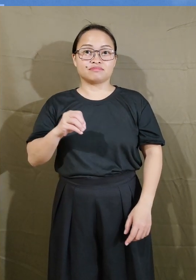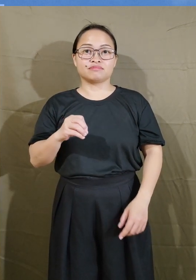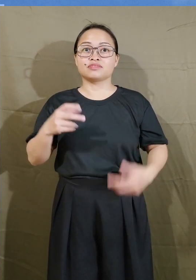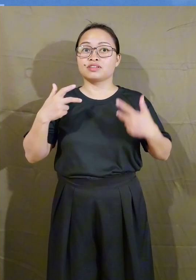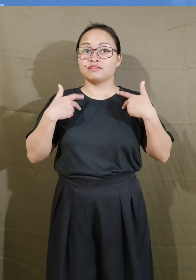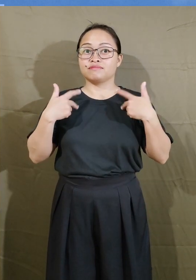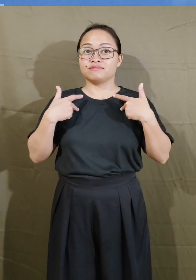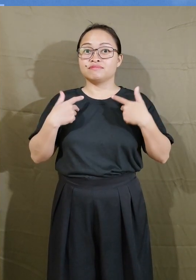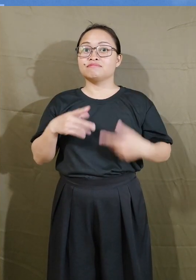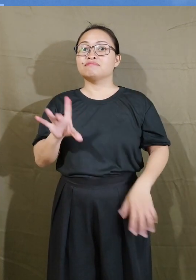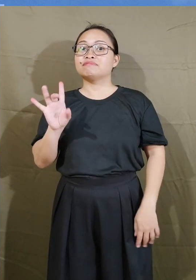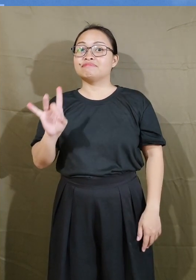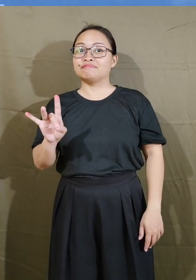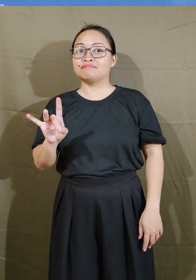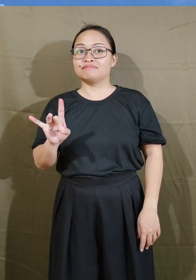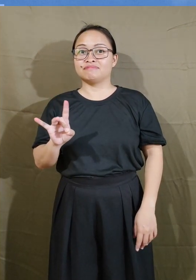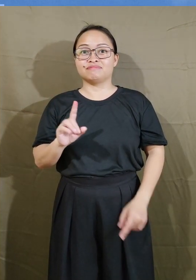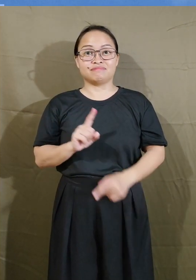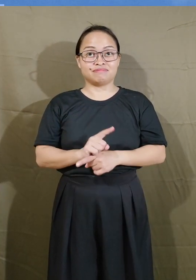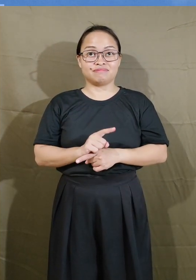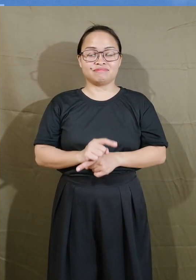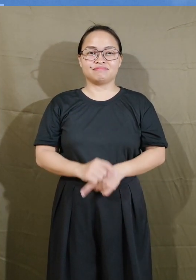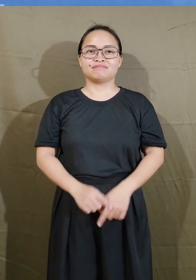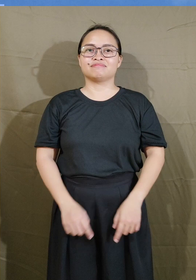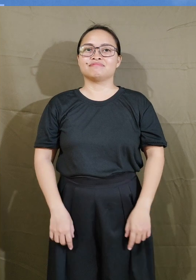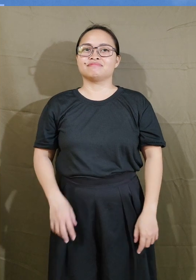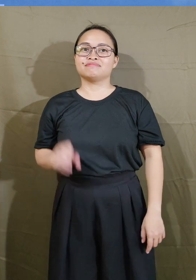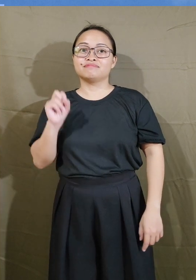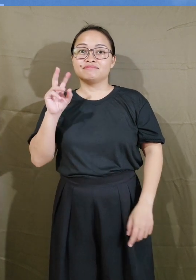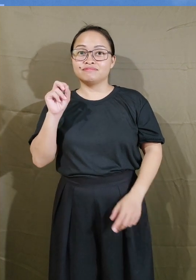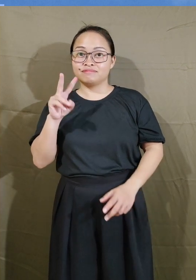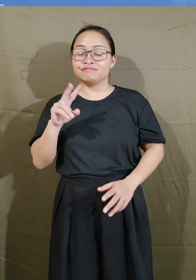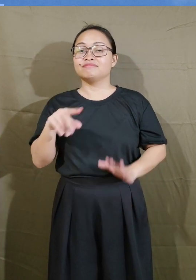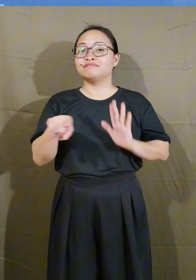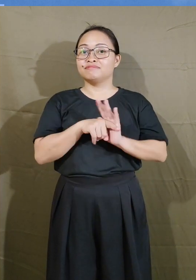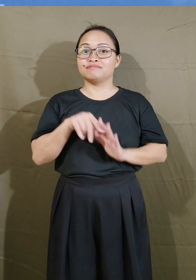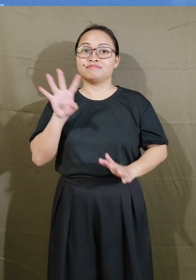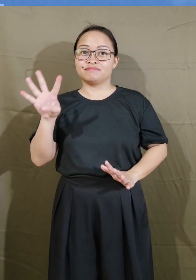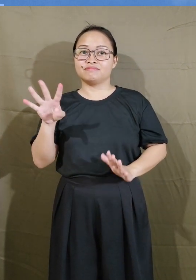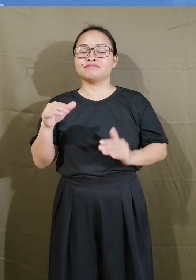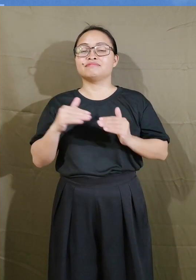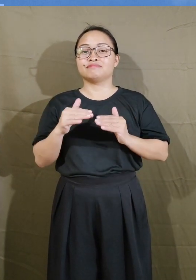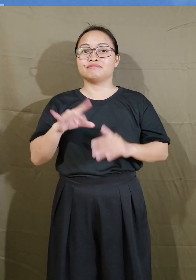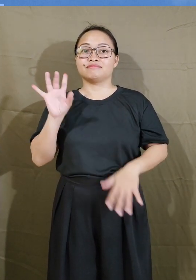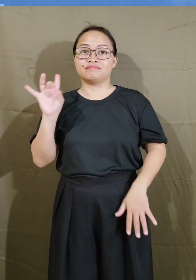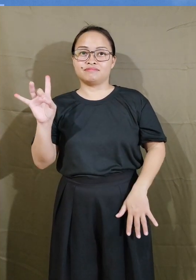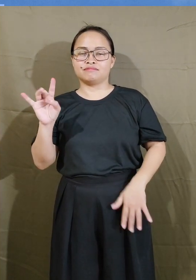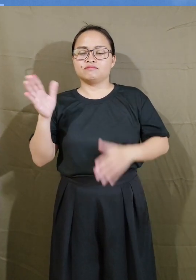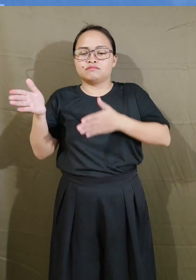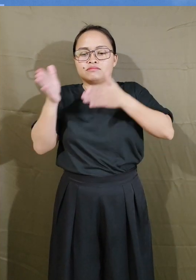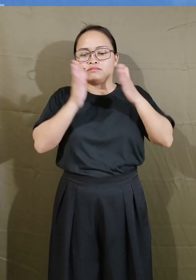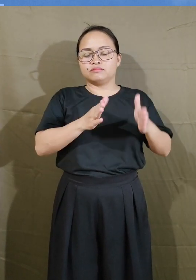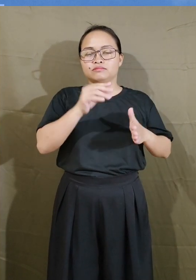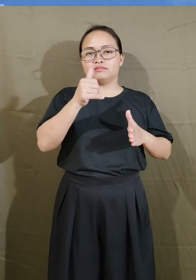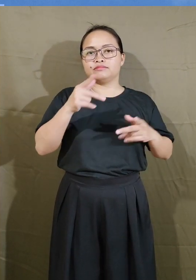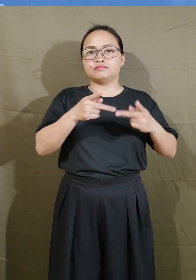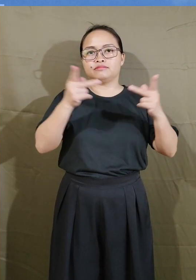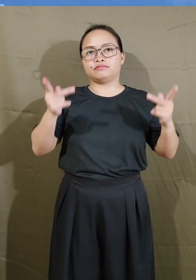and we are left with 8 helicopters. Now let's proceed to tens